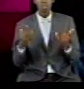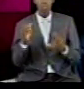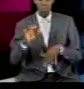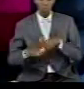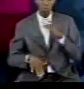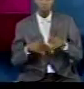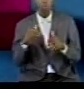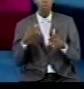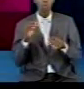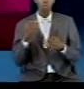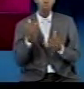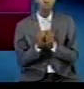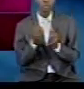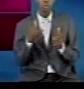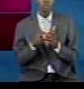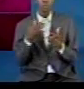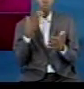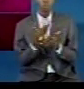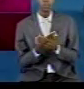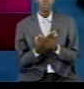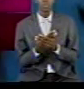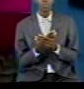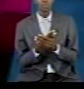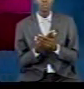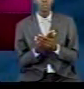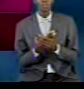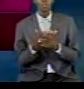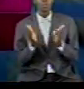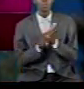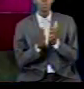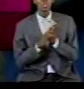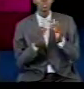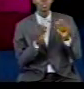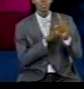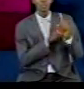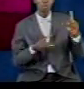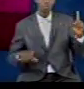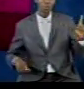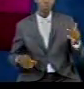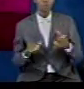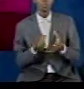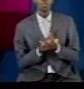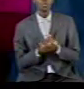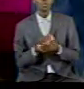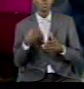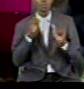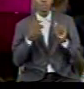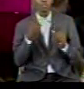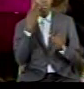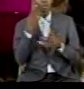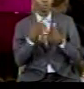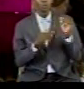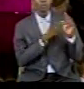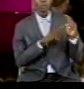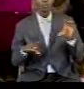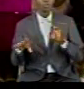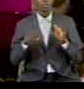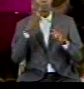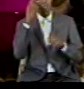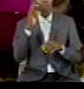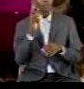it ma can you just show them praise the Lord so we can see what the Lord has done for her you can see